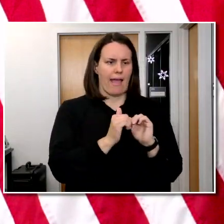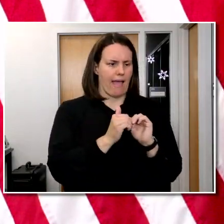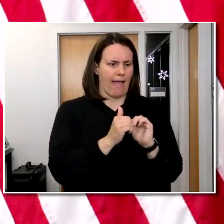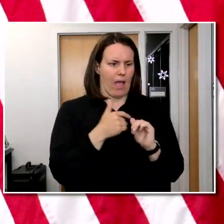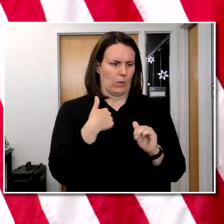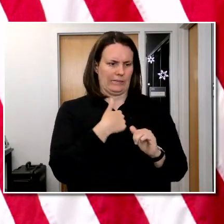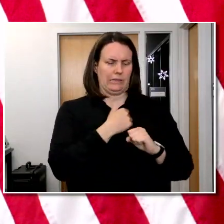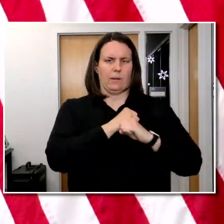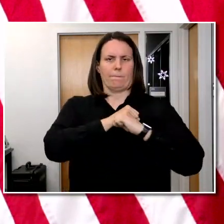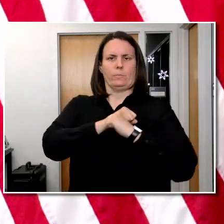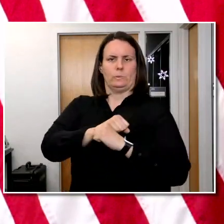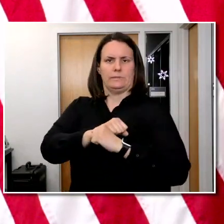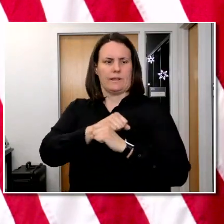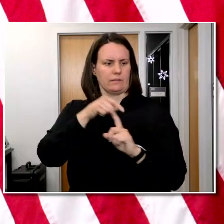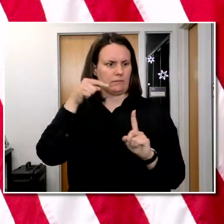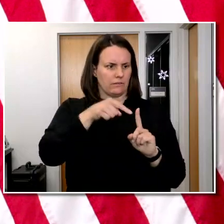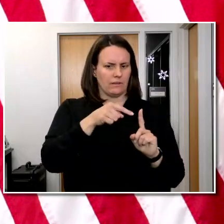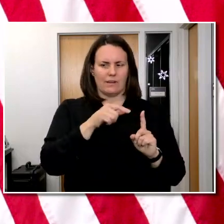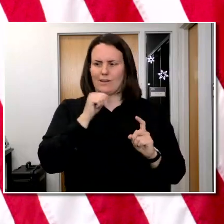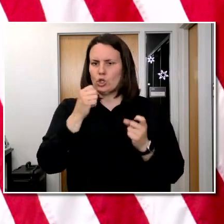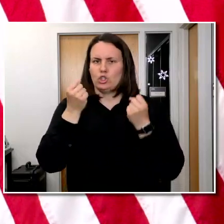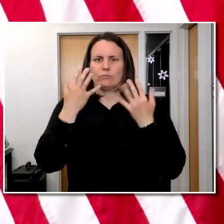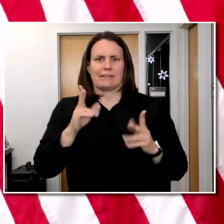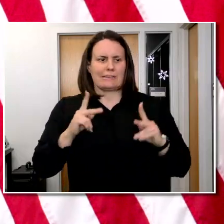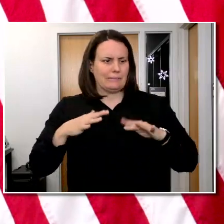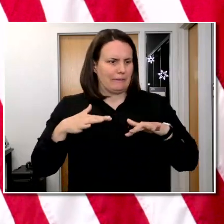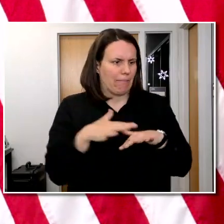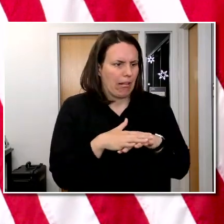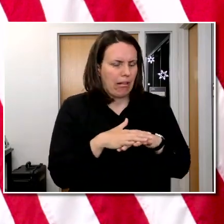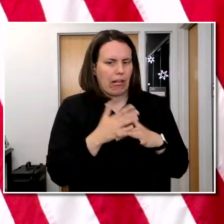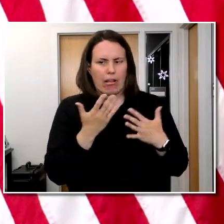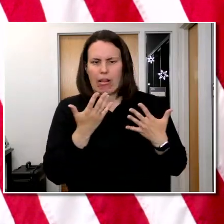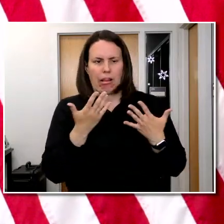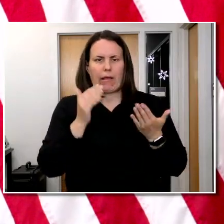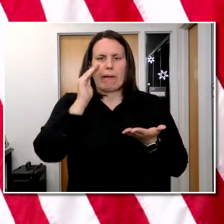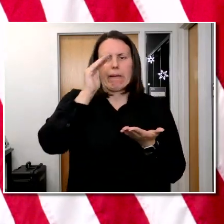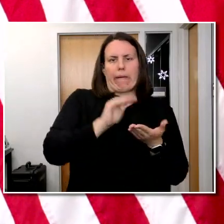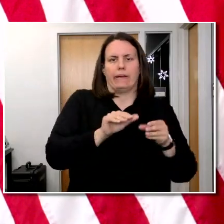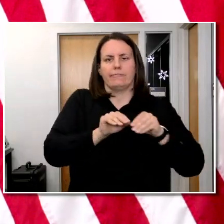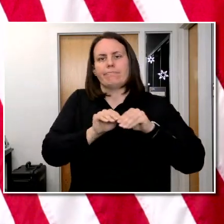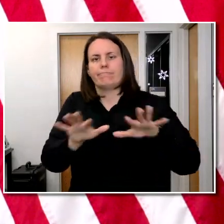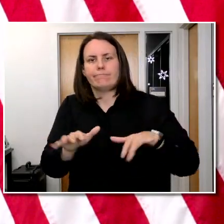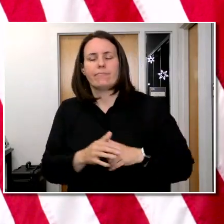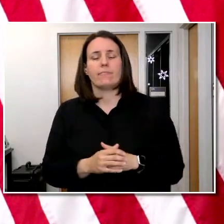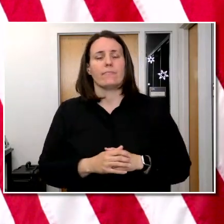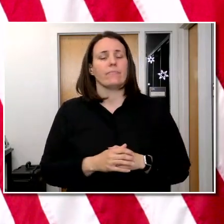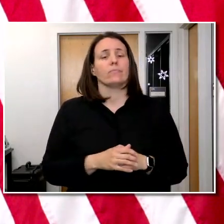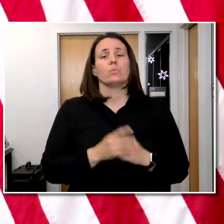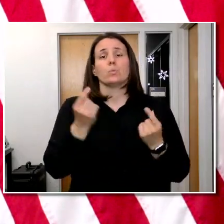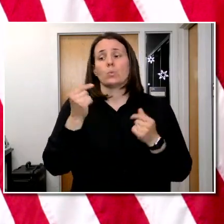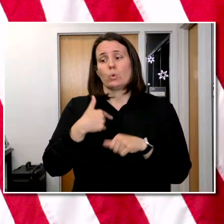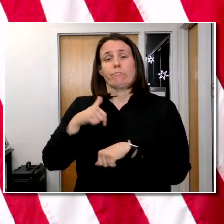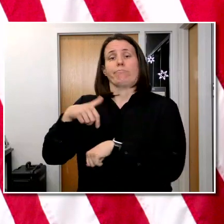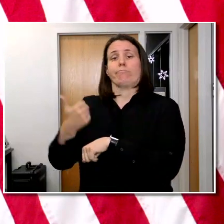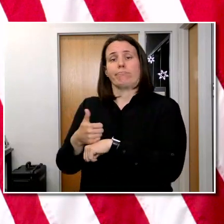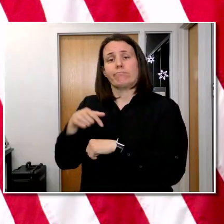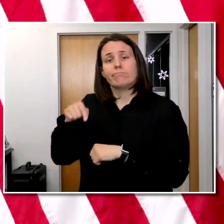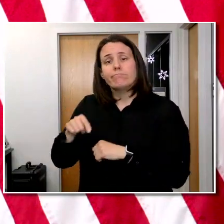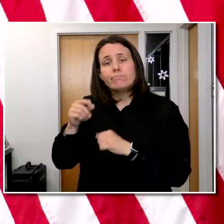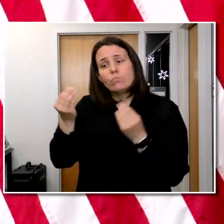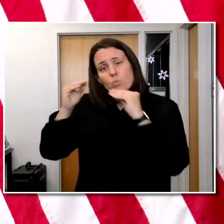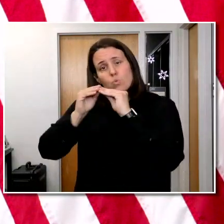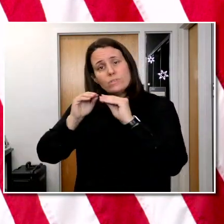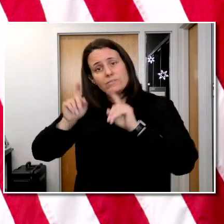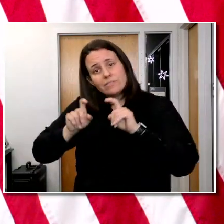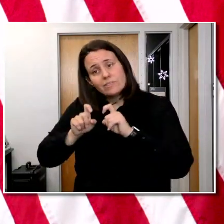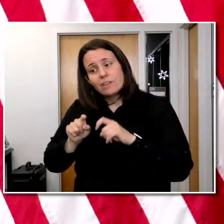go out in the future in more interactions, which is testing and contact tracing so that we know that people who have